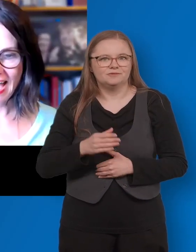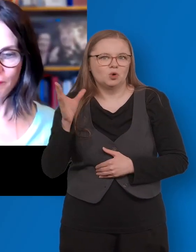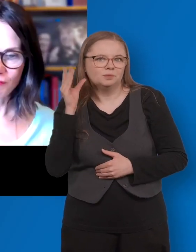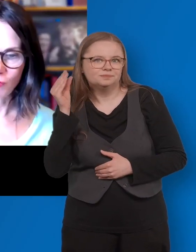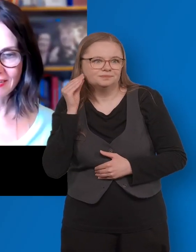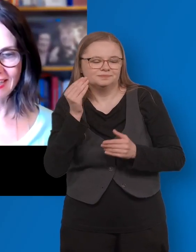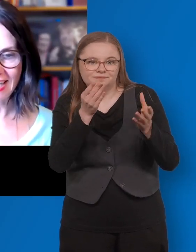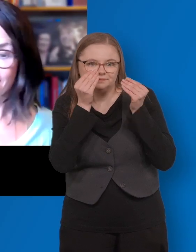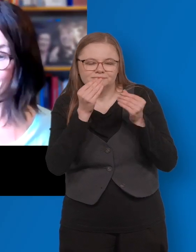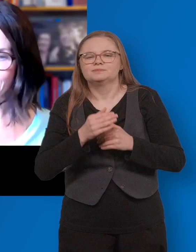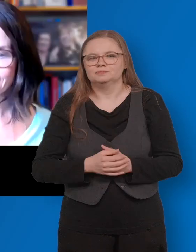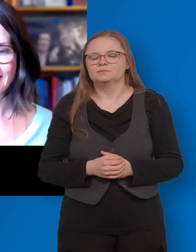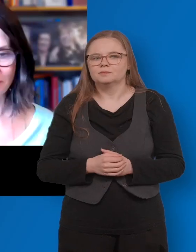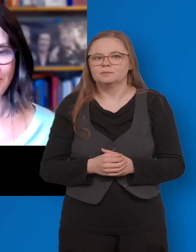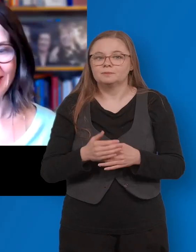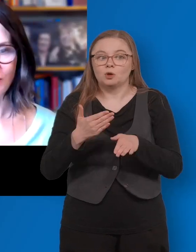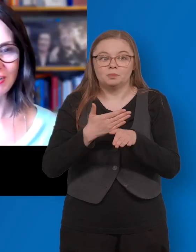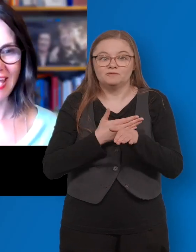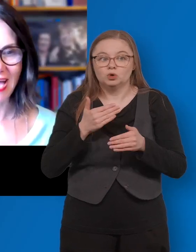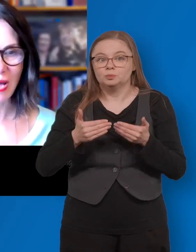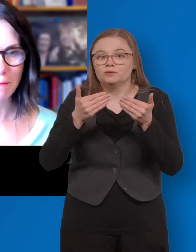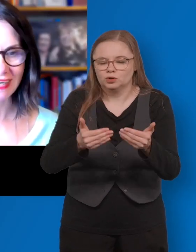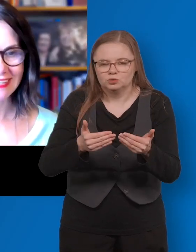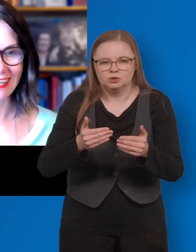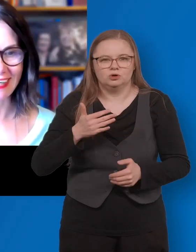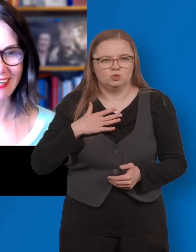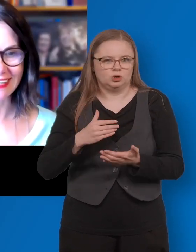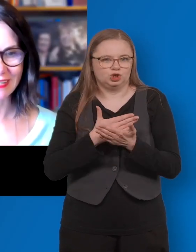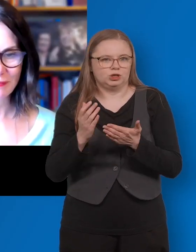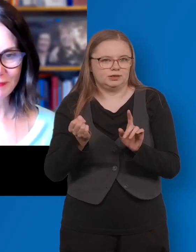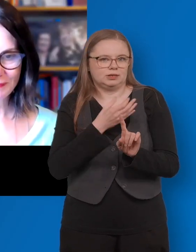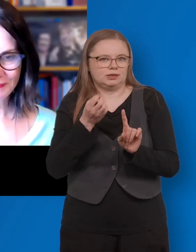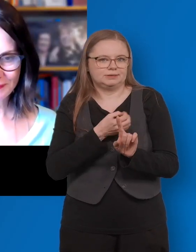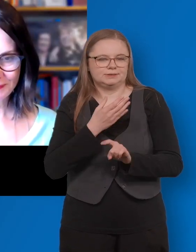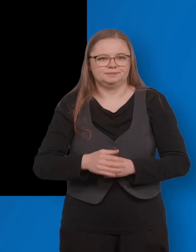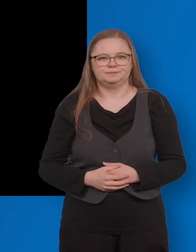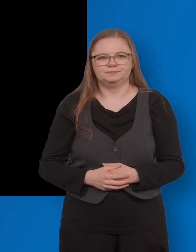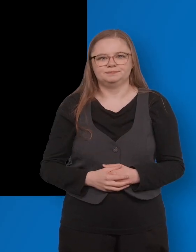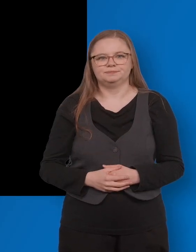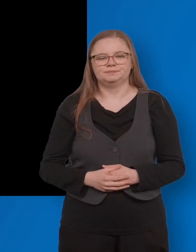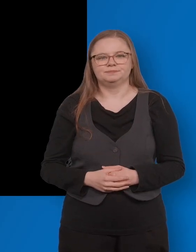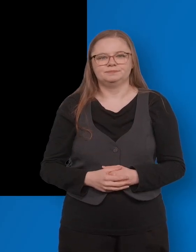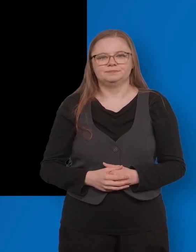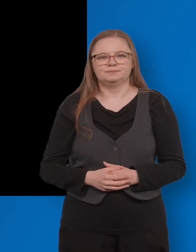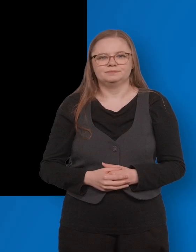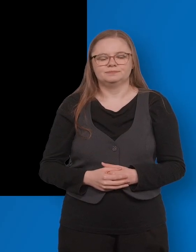listening. And before I say anything else, let me now share my slides.